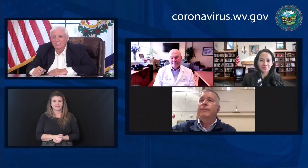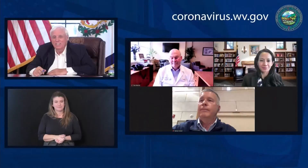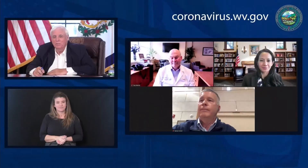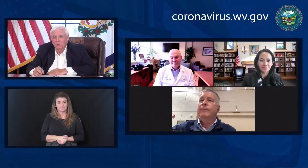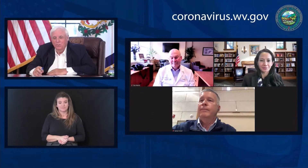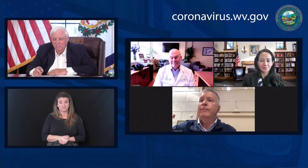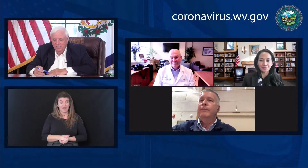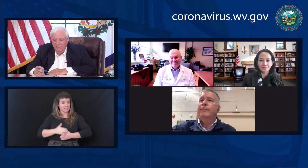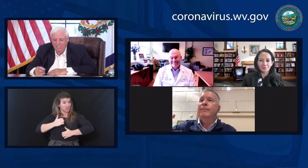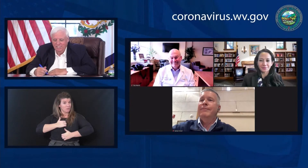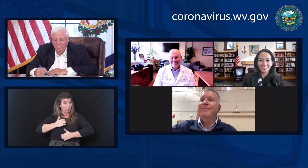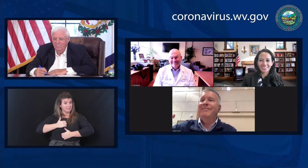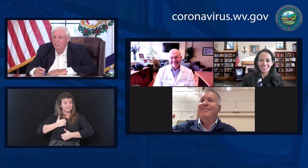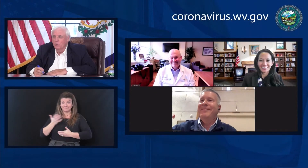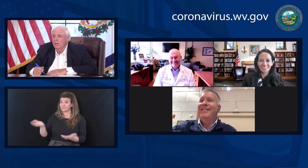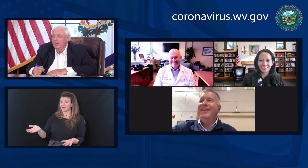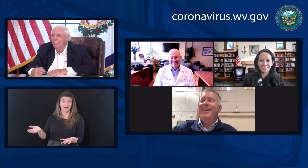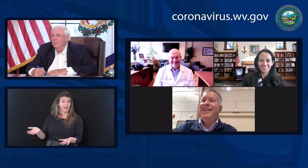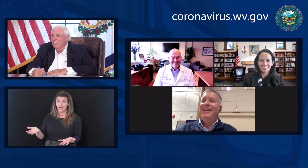General,